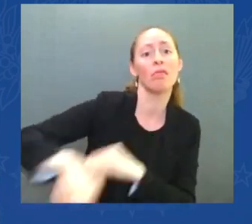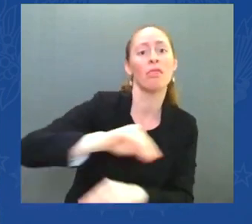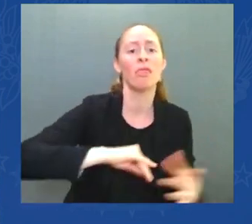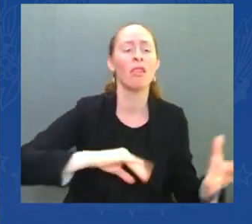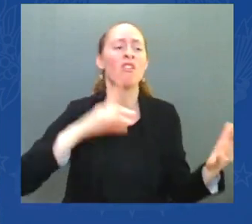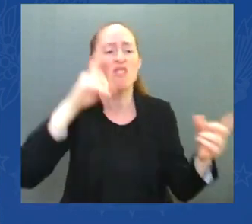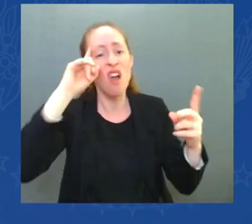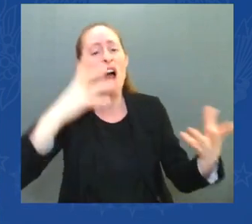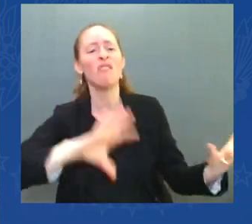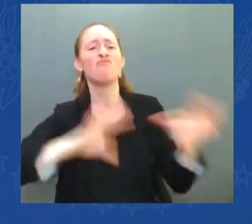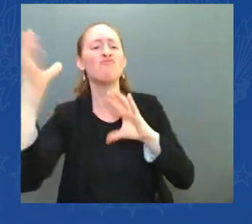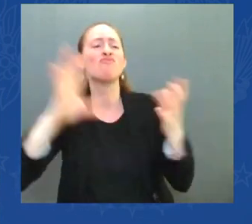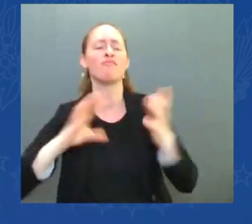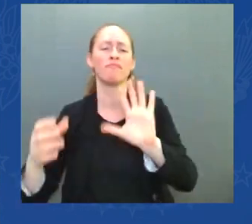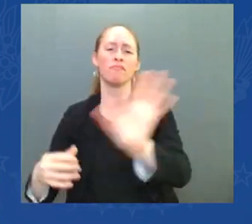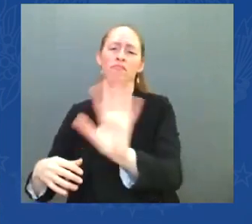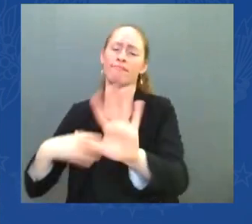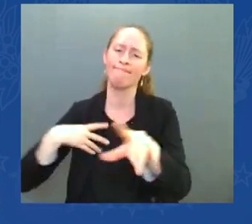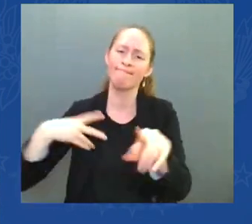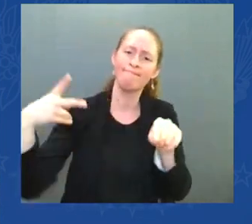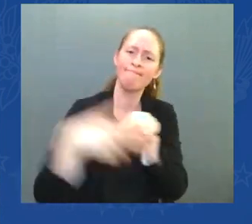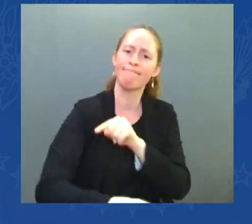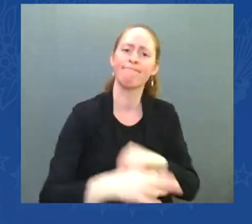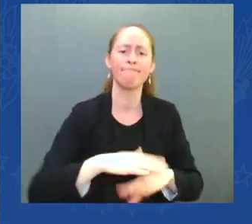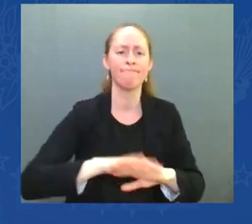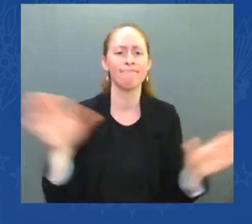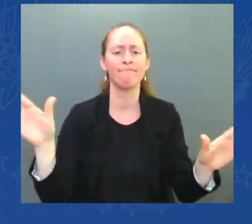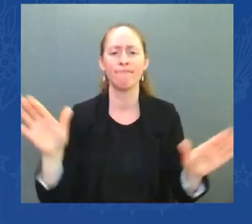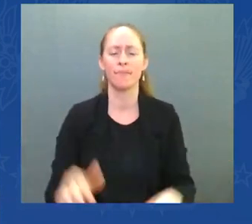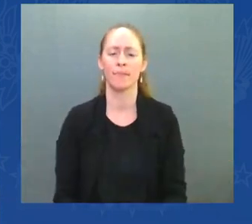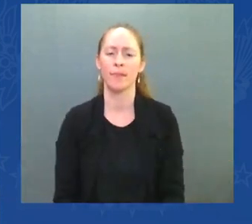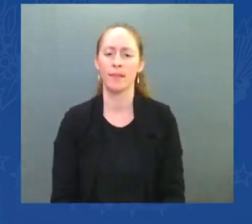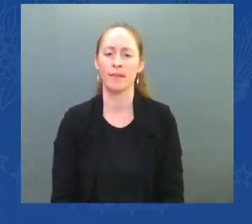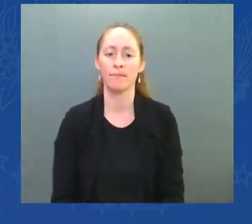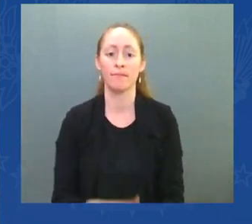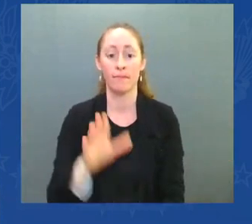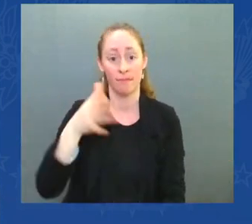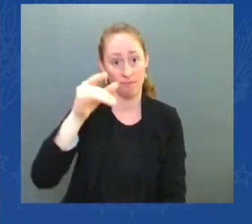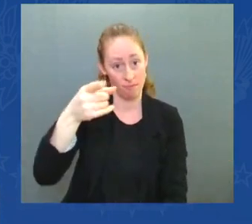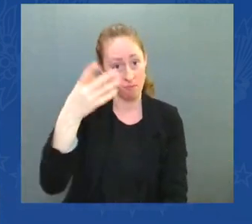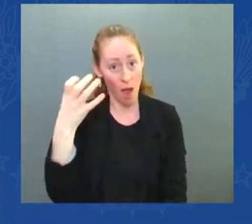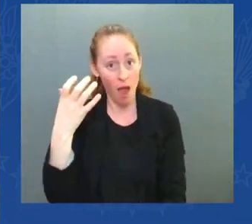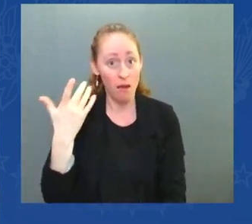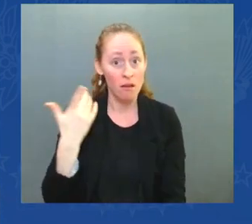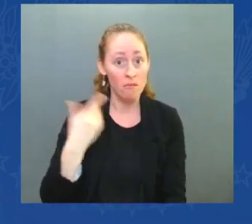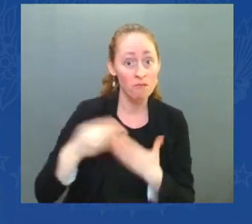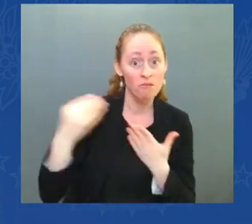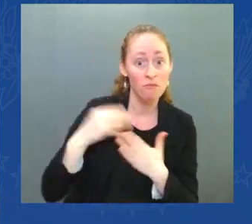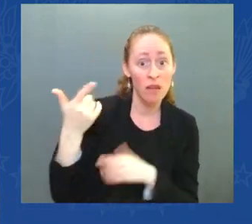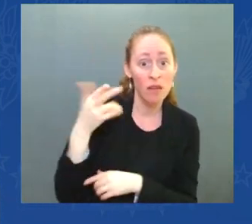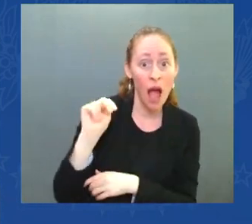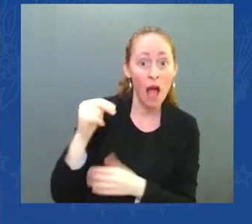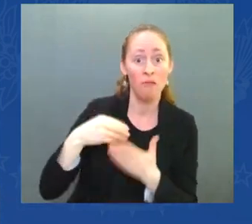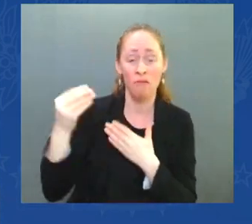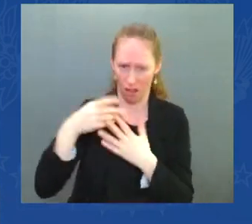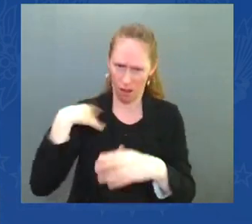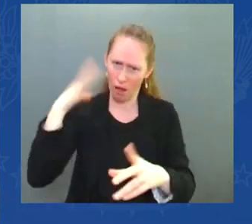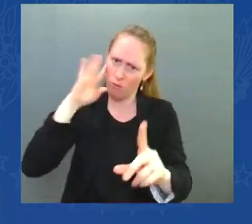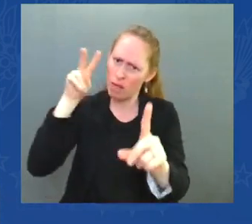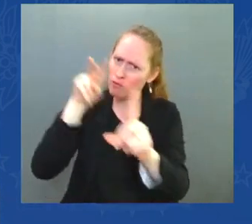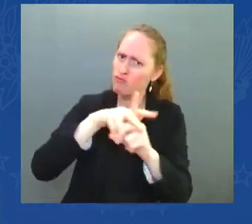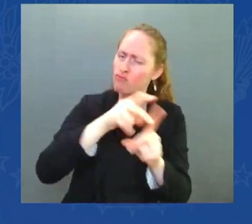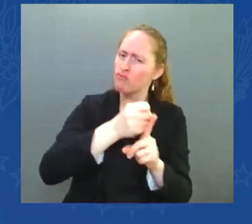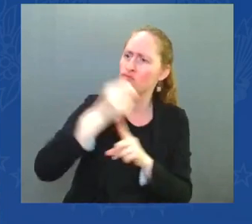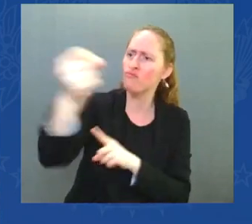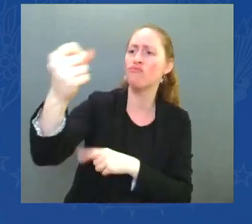violent offenders. And we are working every day with our partners in law enforcement and with community leaders to